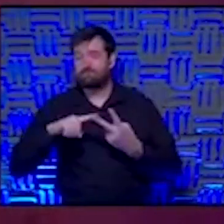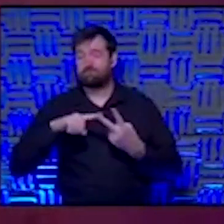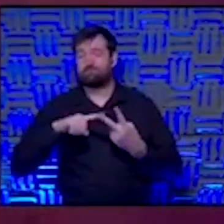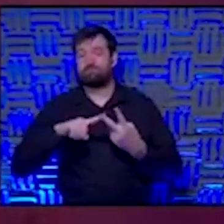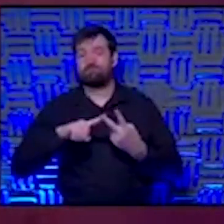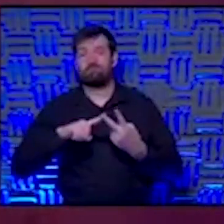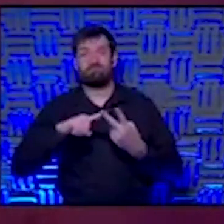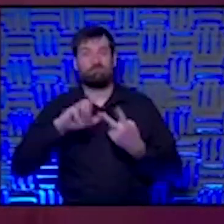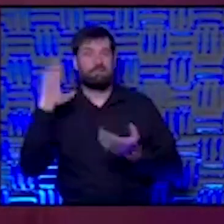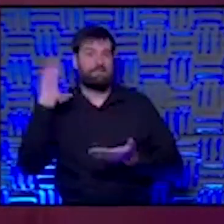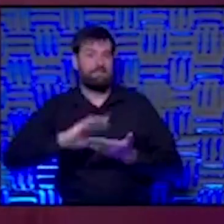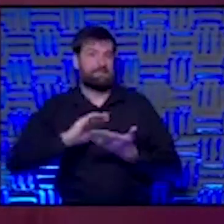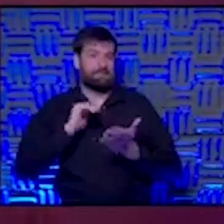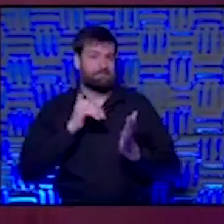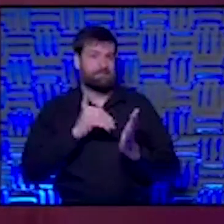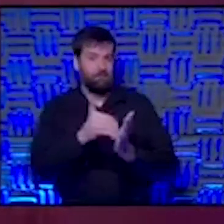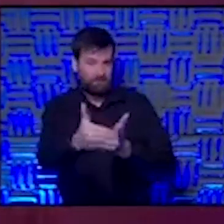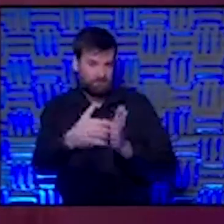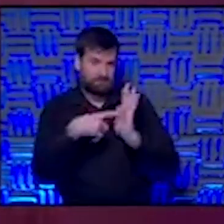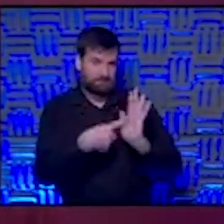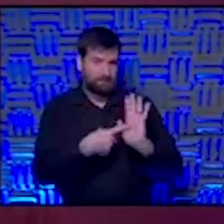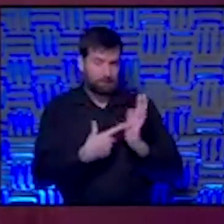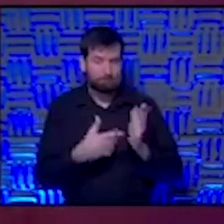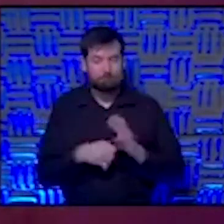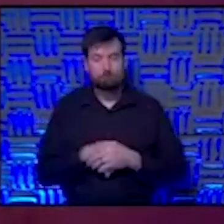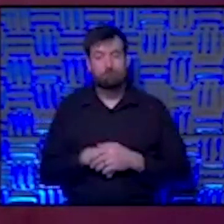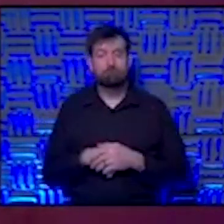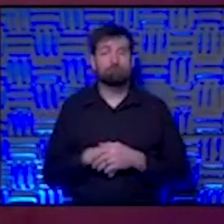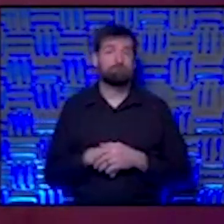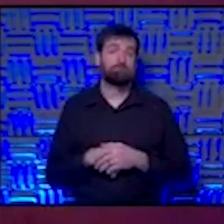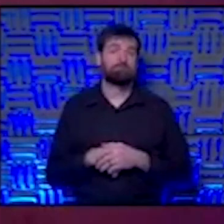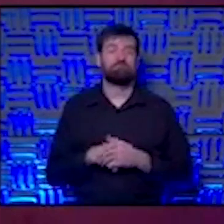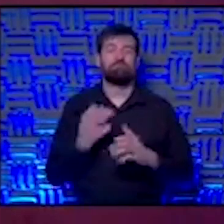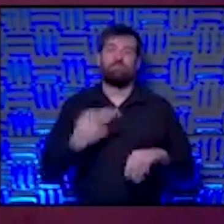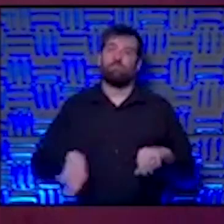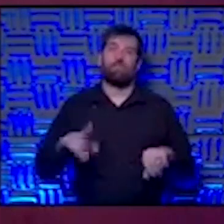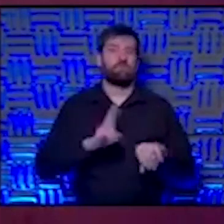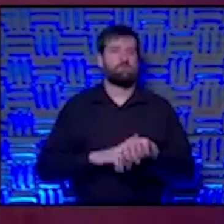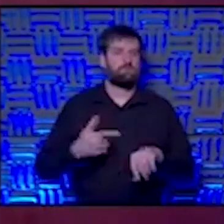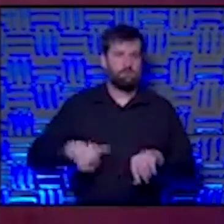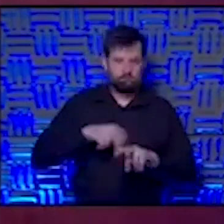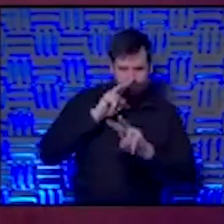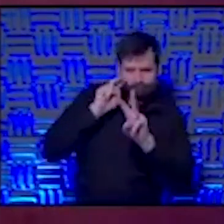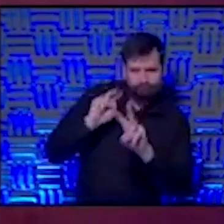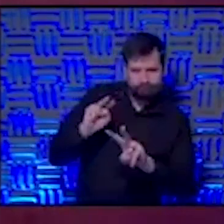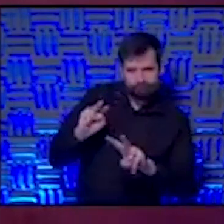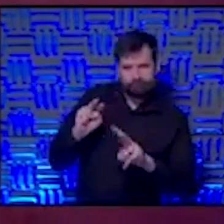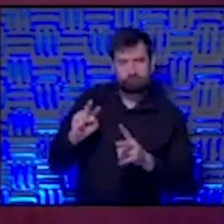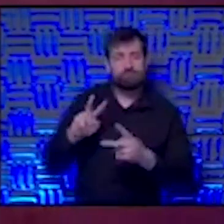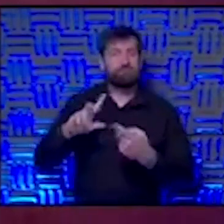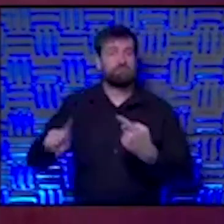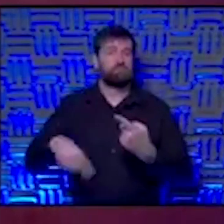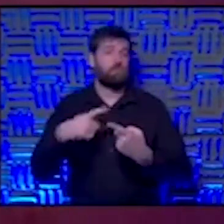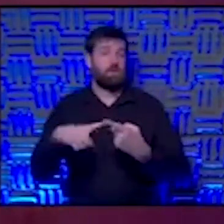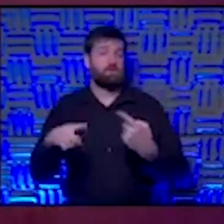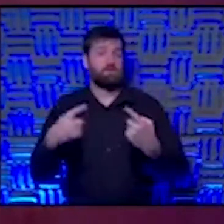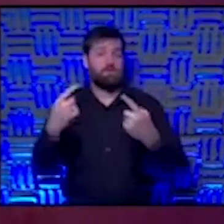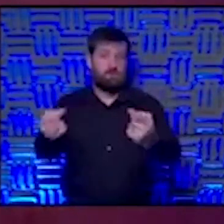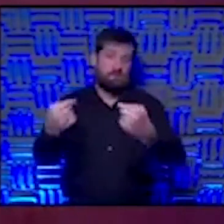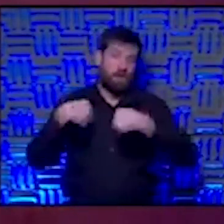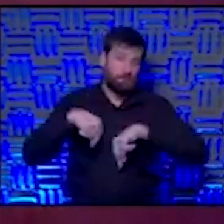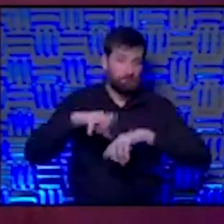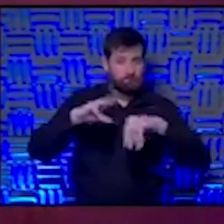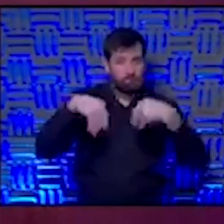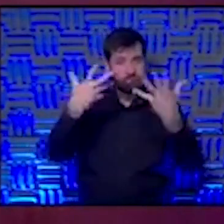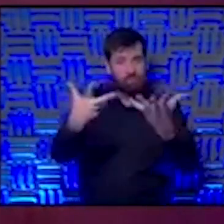have side effects, right? Which, is something that, of course, we're closely monitoring. And when they come and do these vaccines